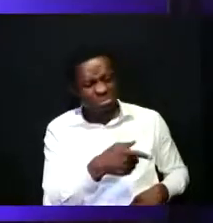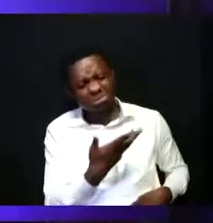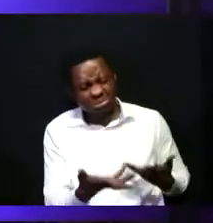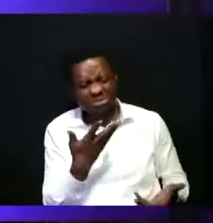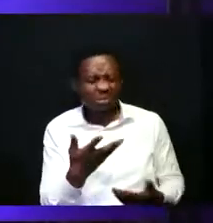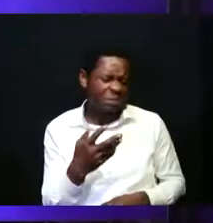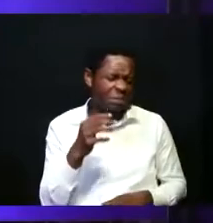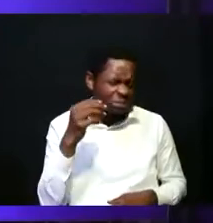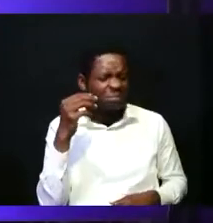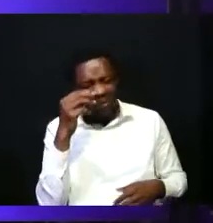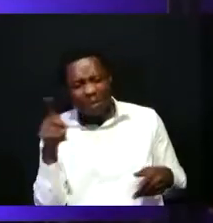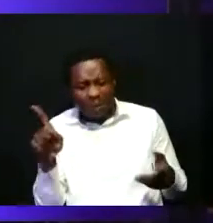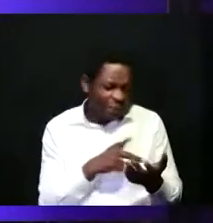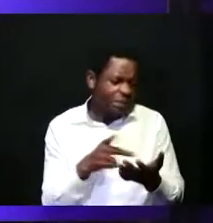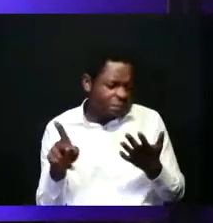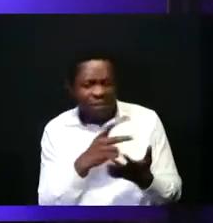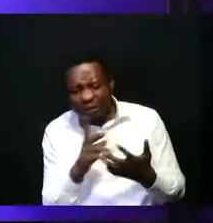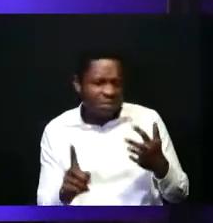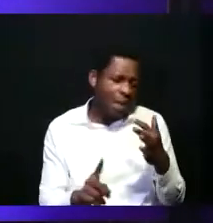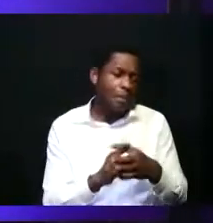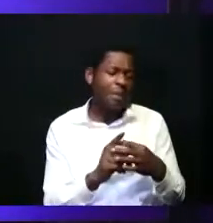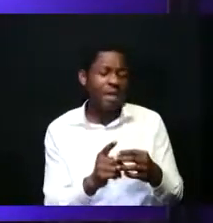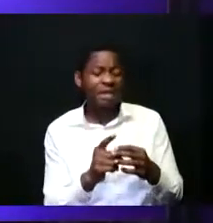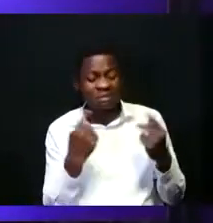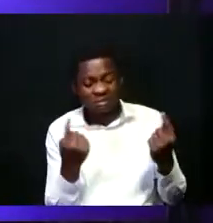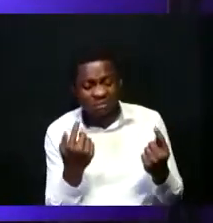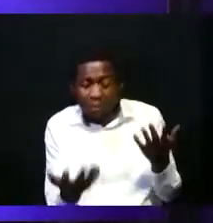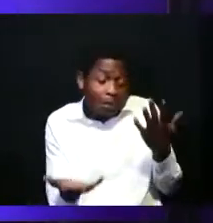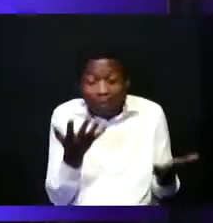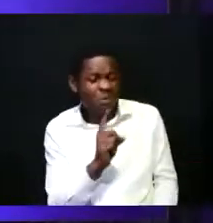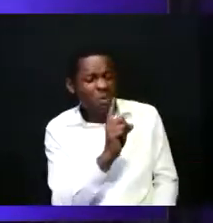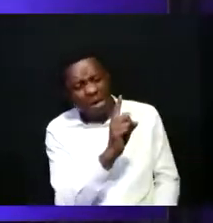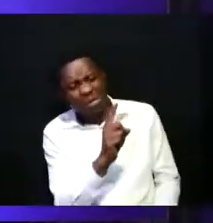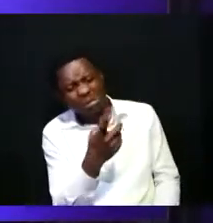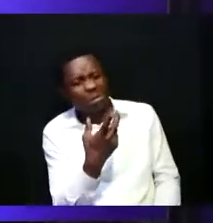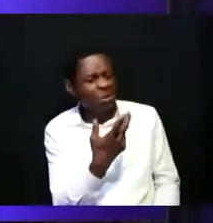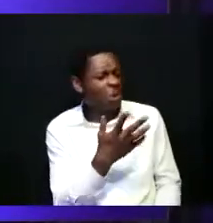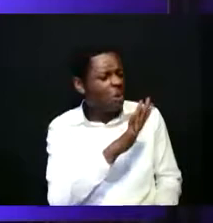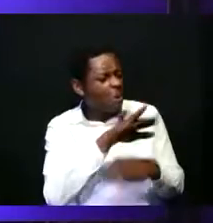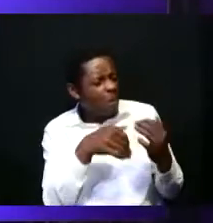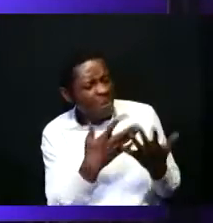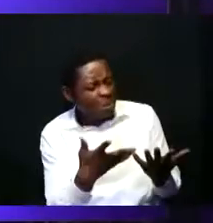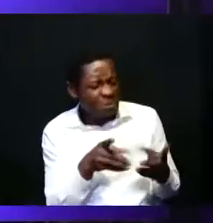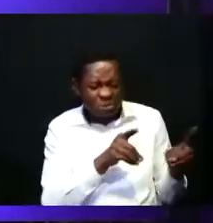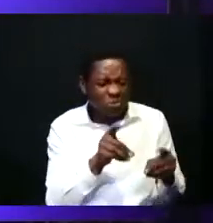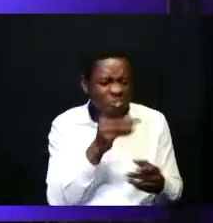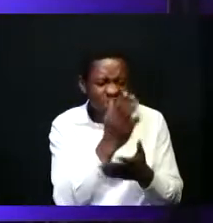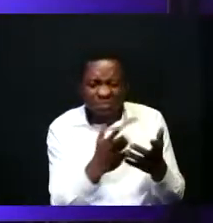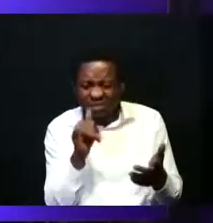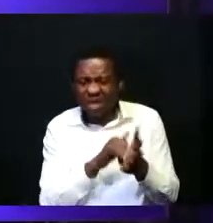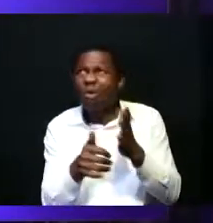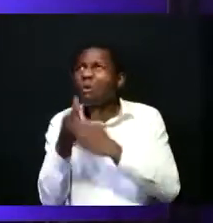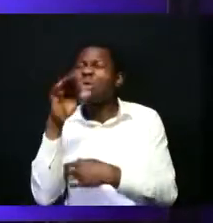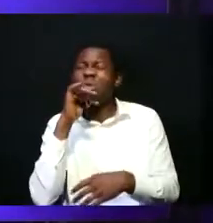they were partying, maybe they might have done something against God. He says